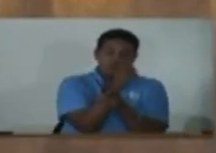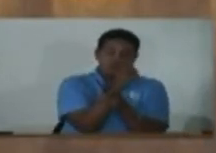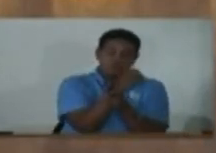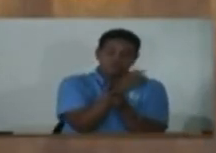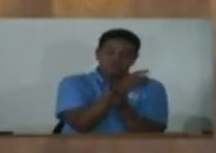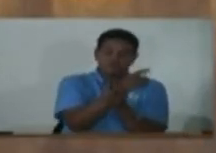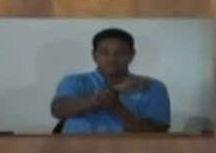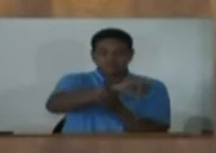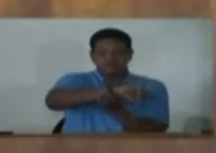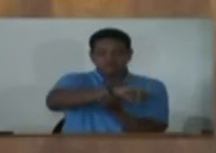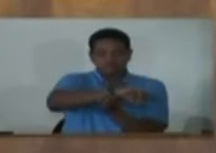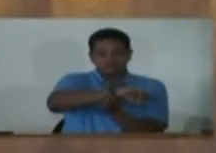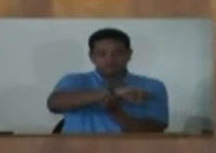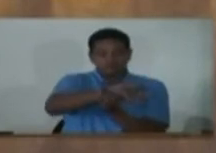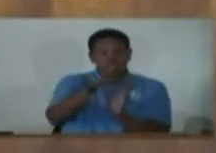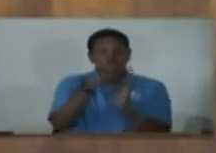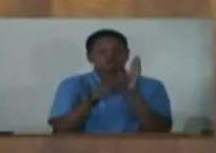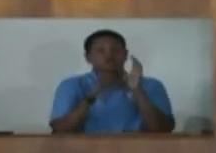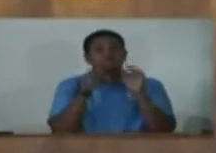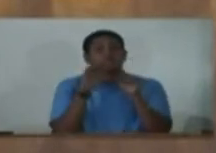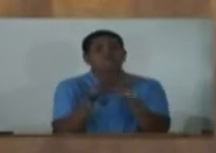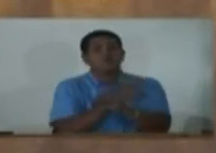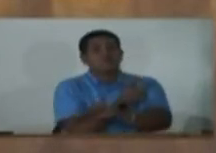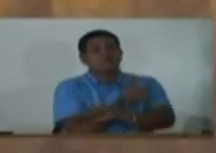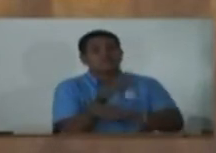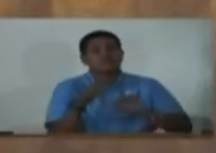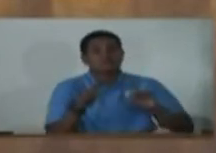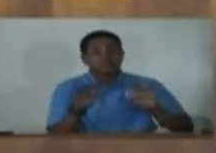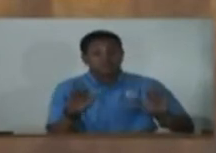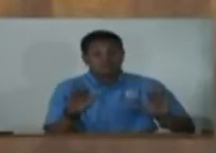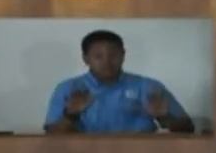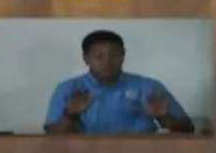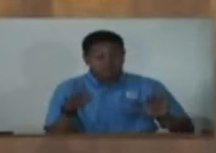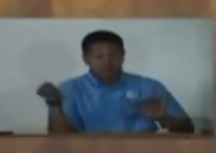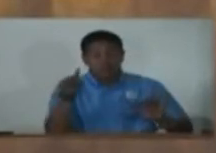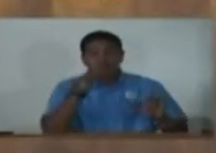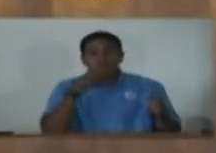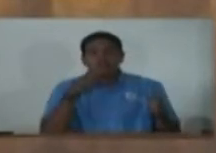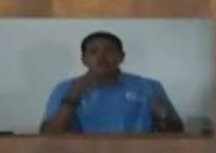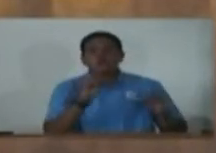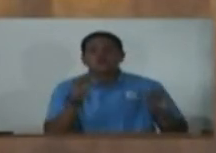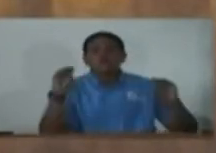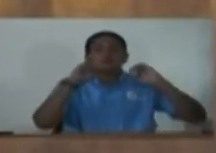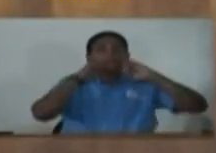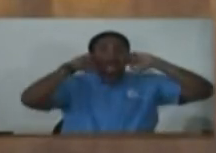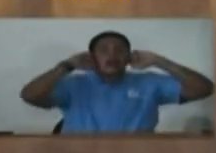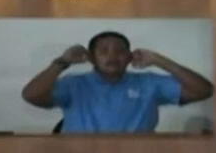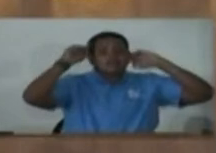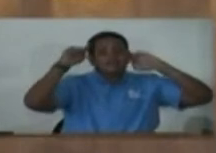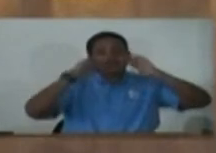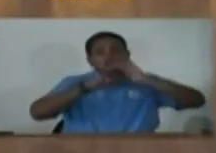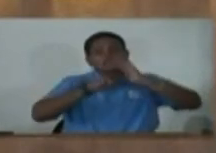protocols for fully vaccinated persons, where they are allowing no mask, for example,